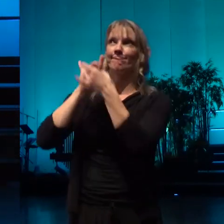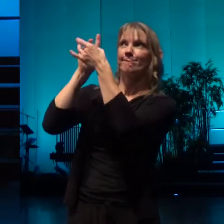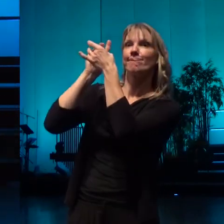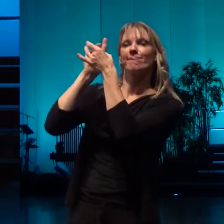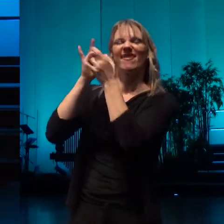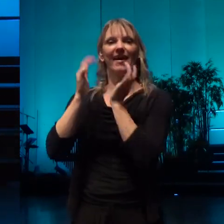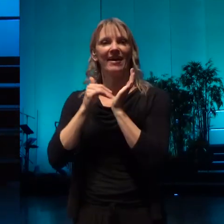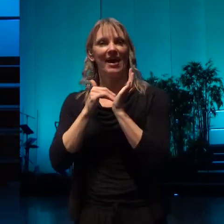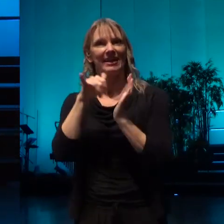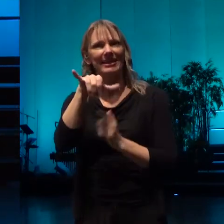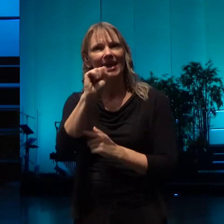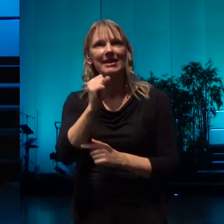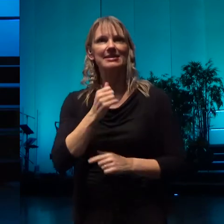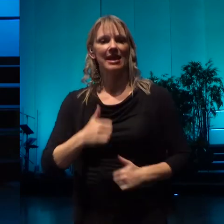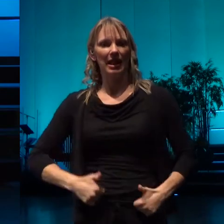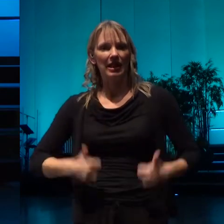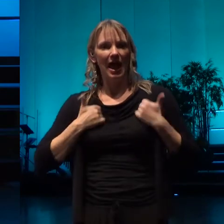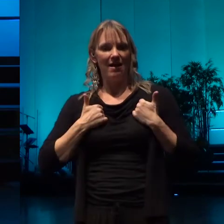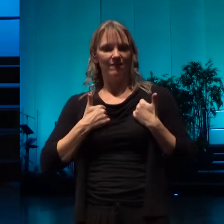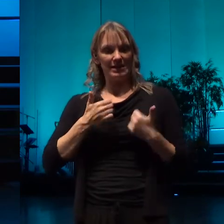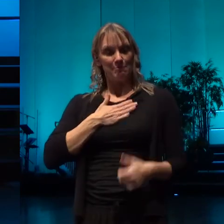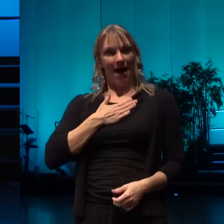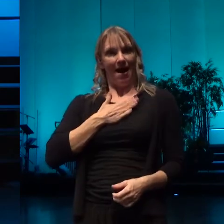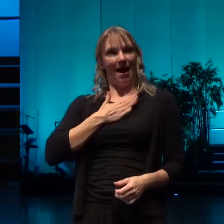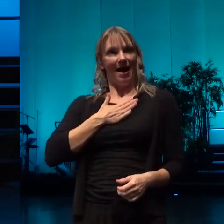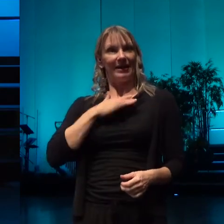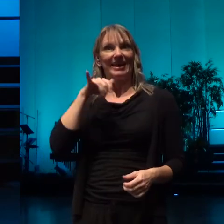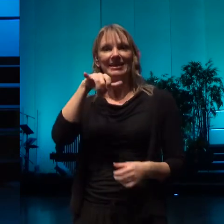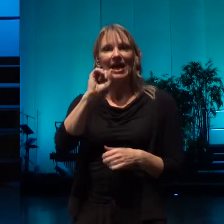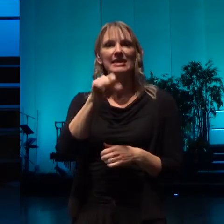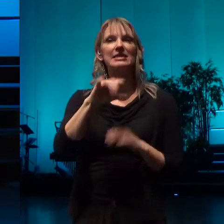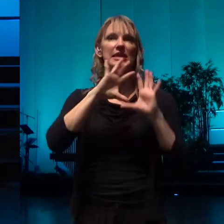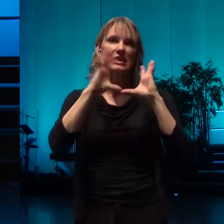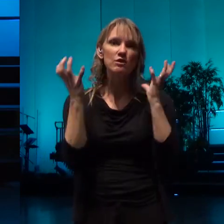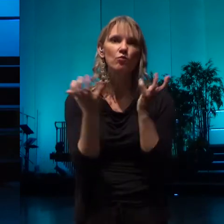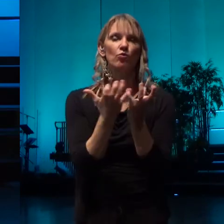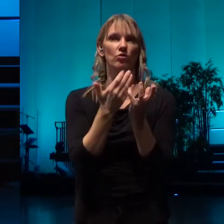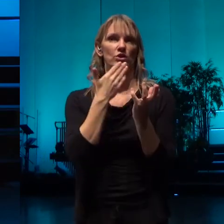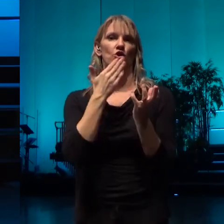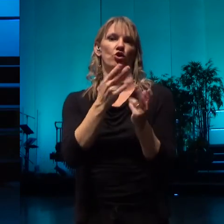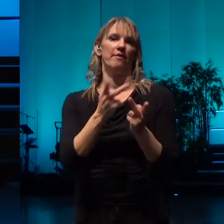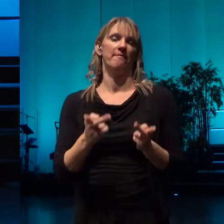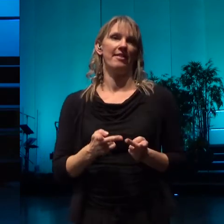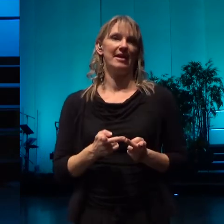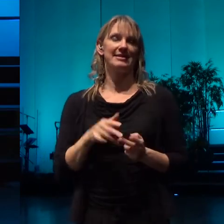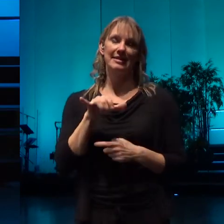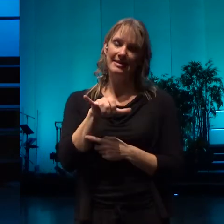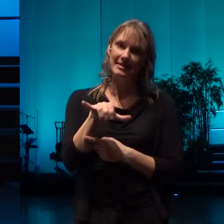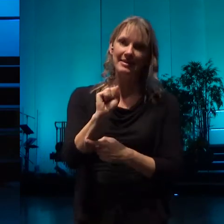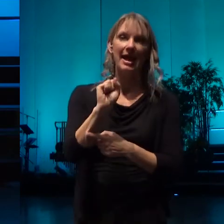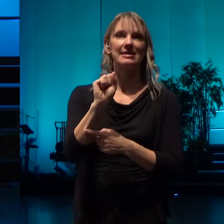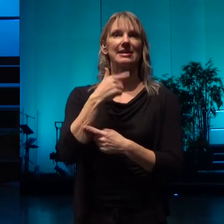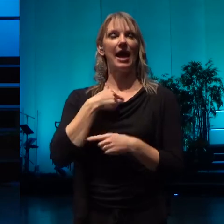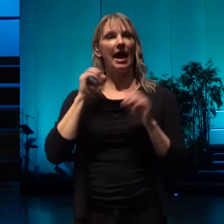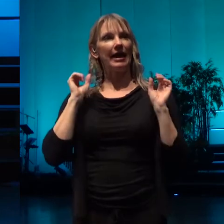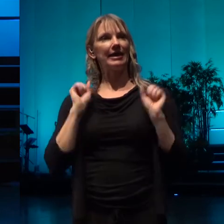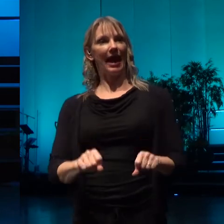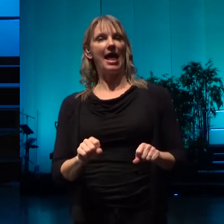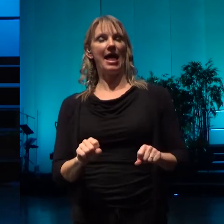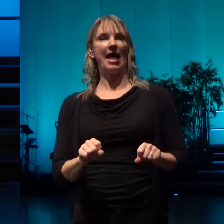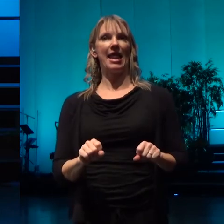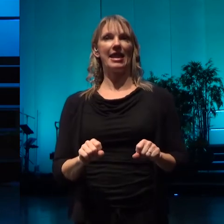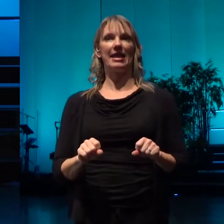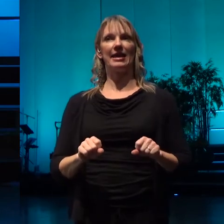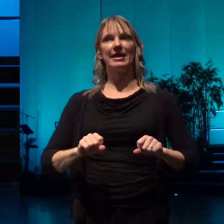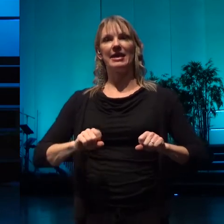my life does belong to me. Yes, this world is a good place. Yes, I can move through